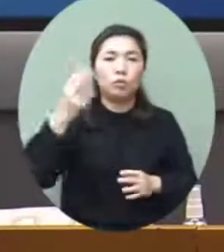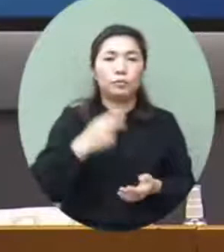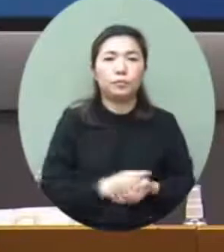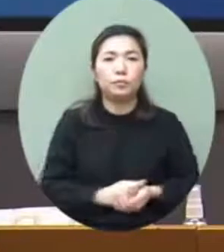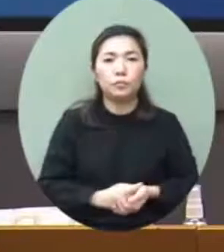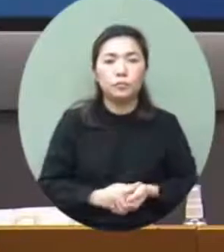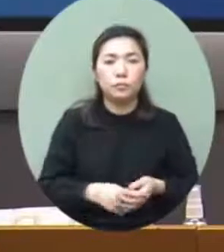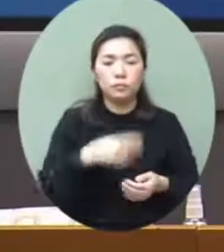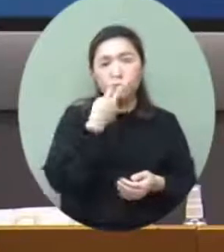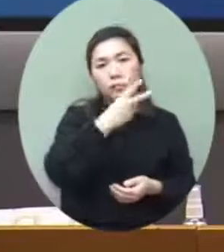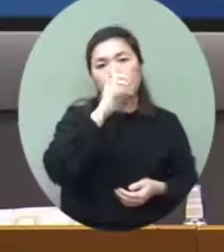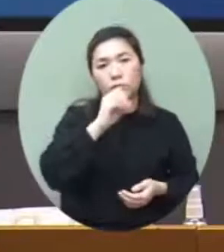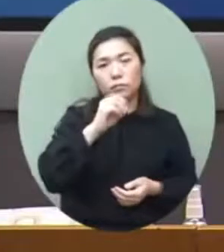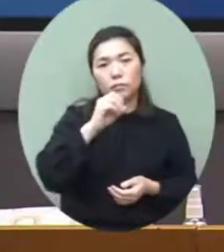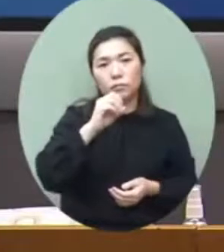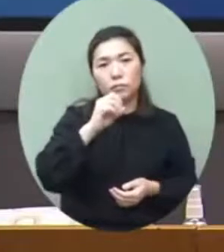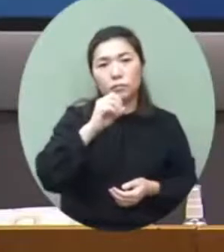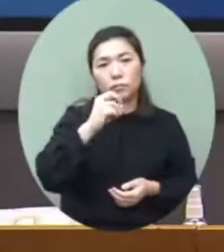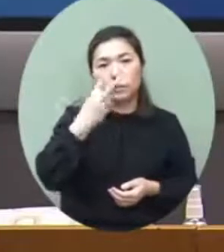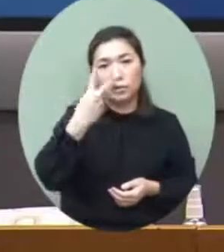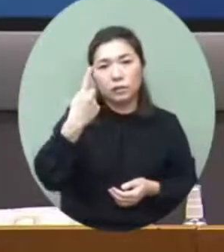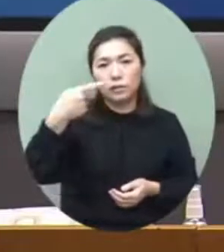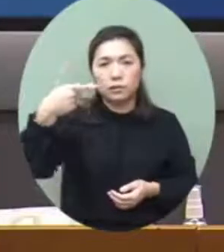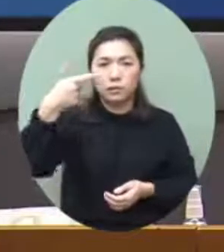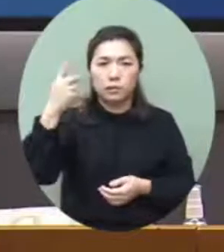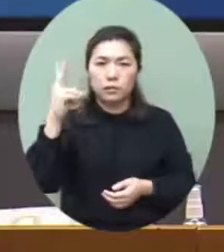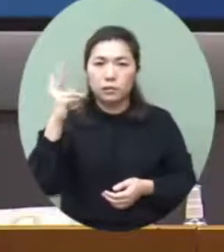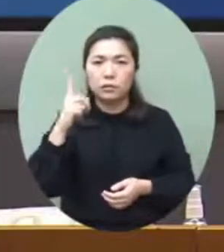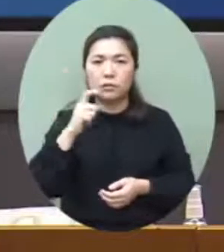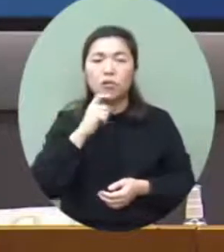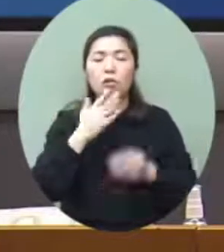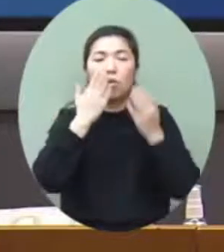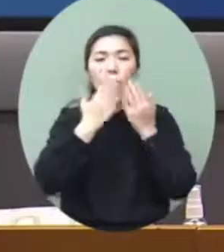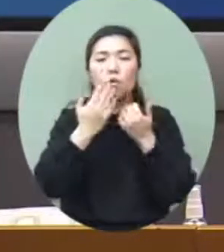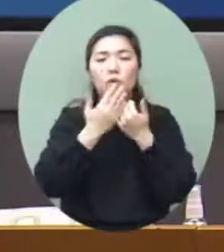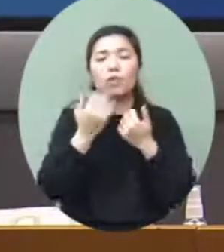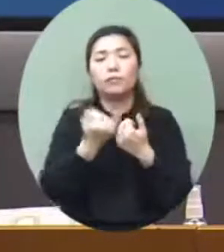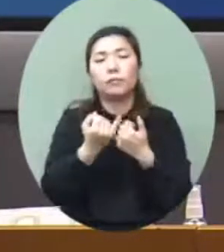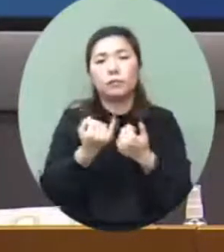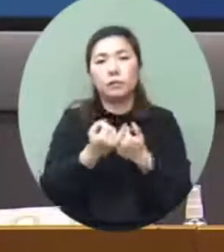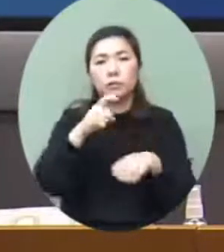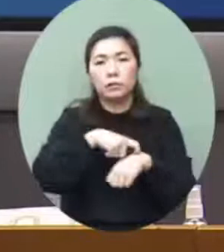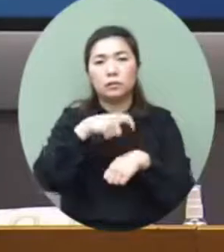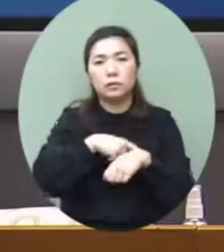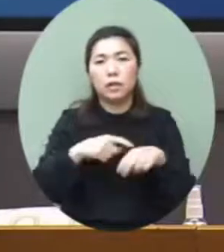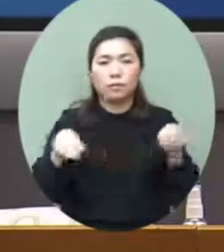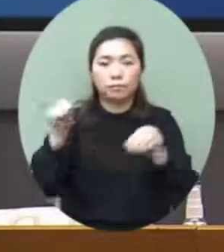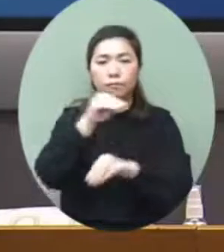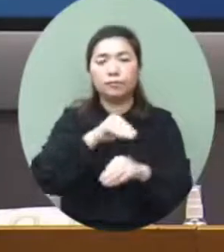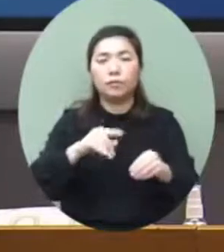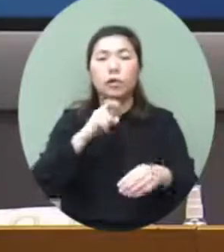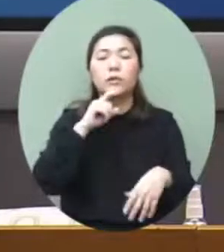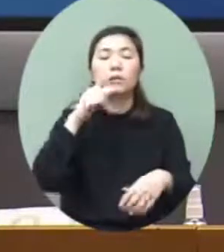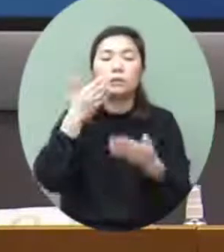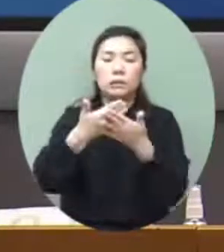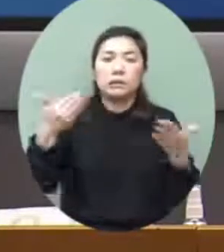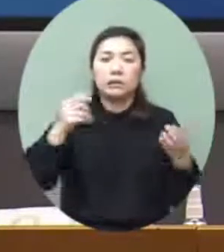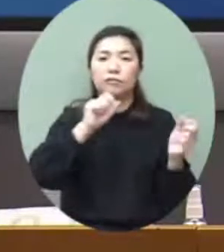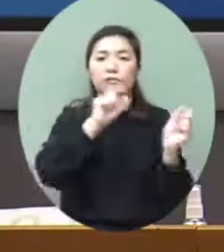want to have online classes indefinitely. they have